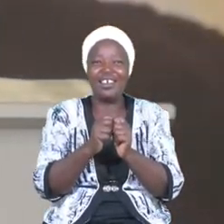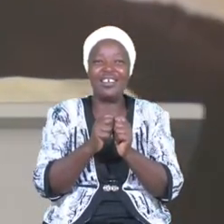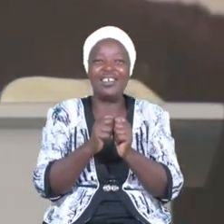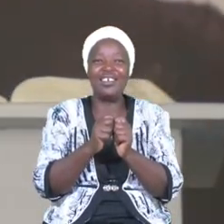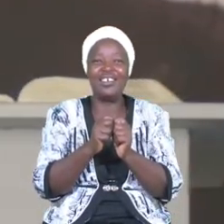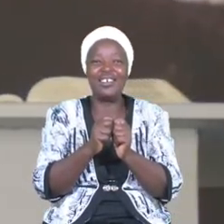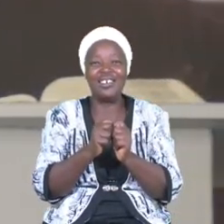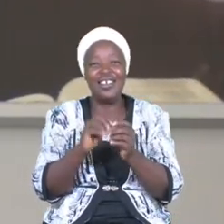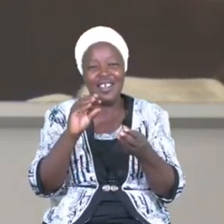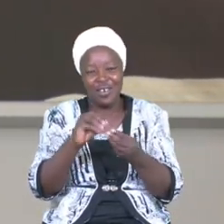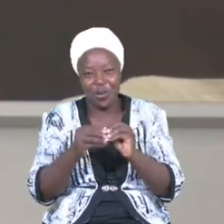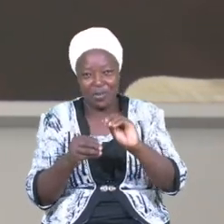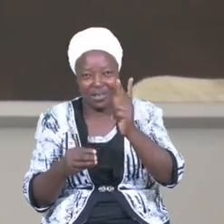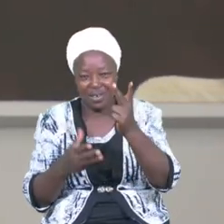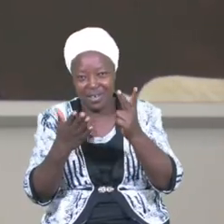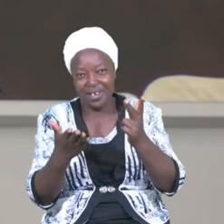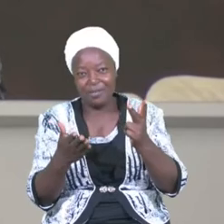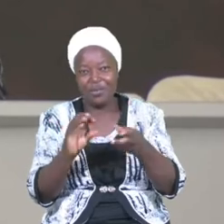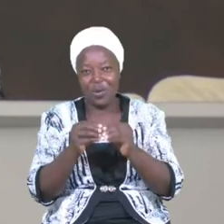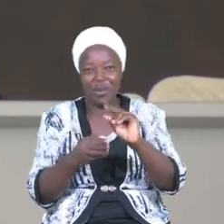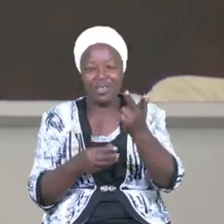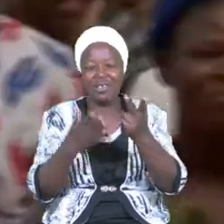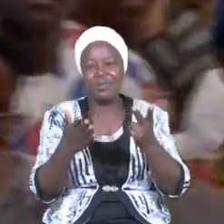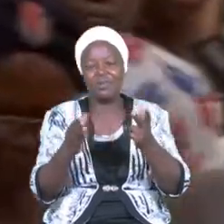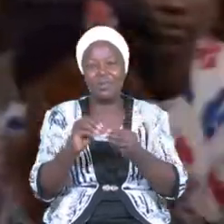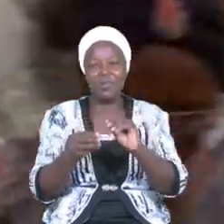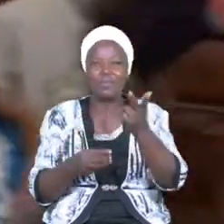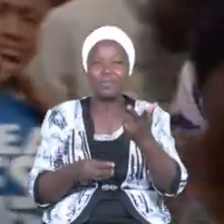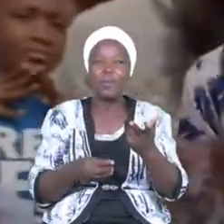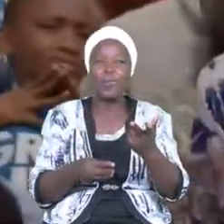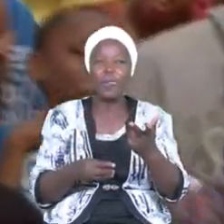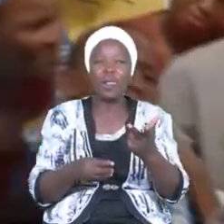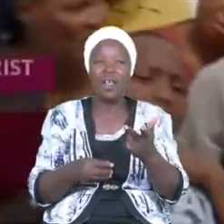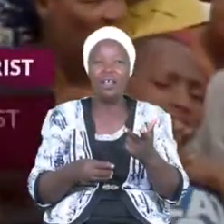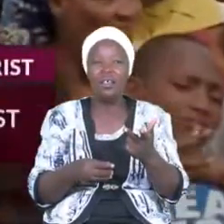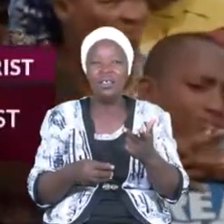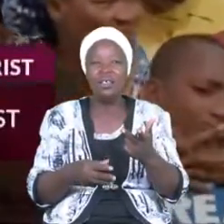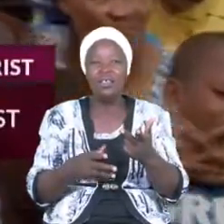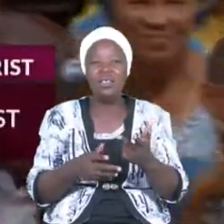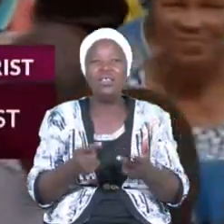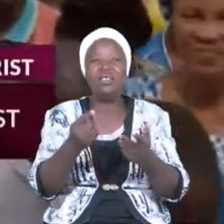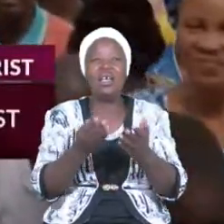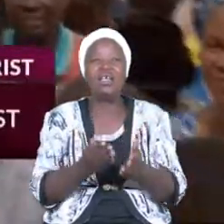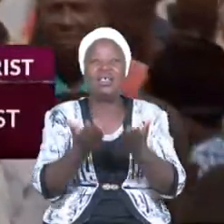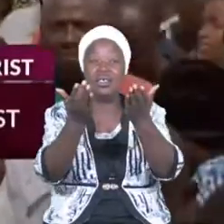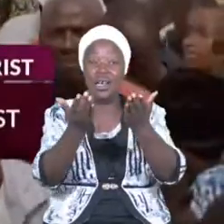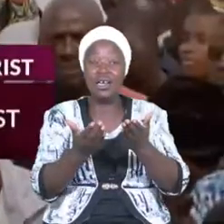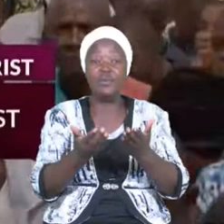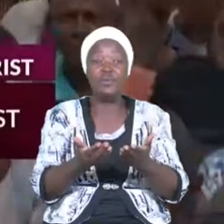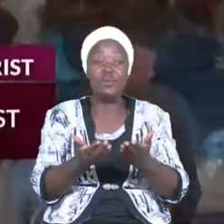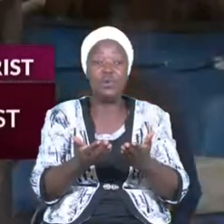Number three there. Number three there. I'm looking at desirable goodness, obedience,